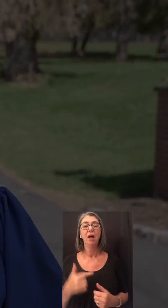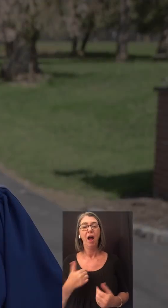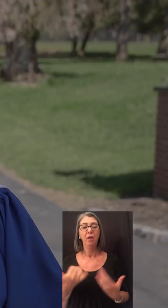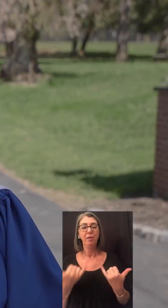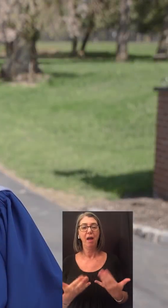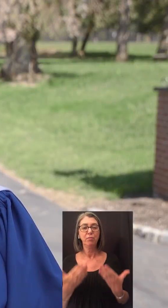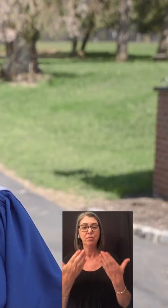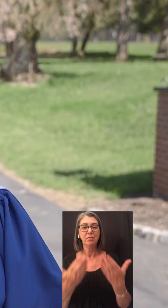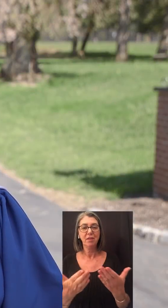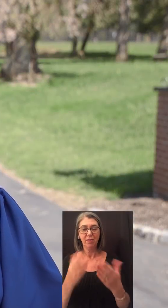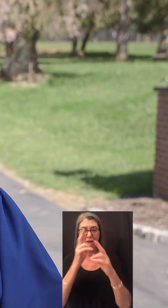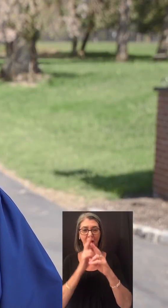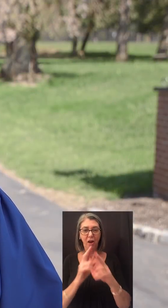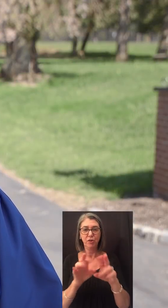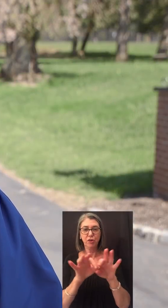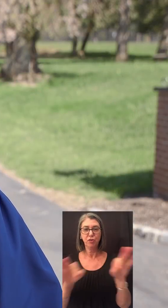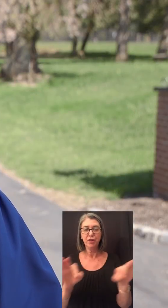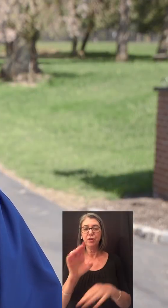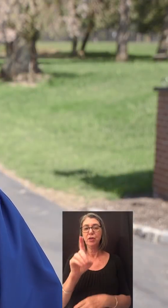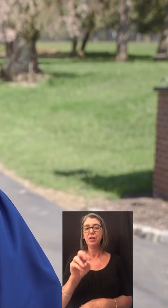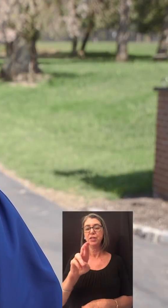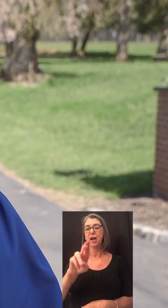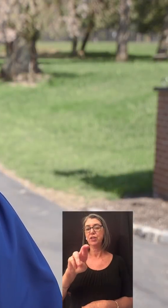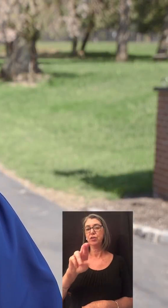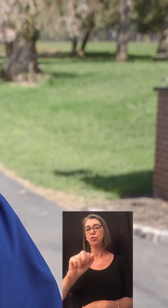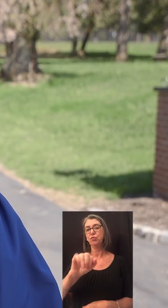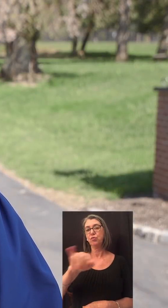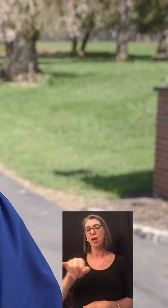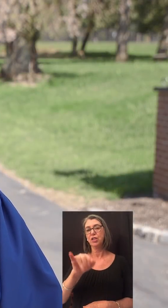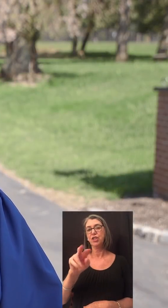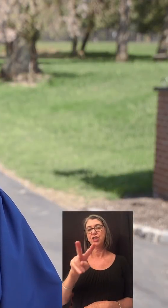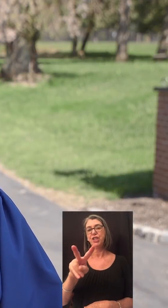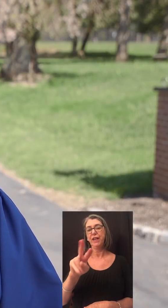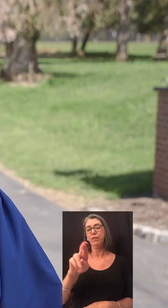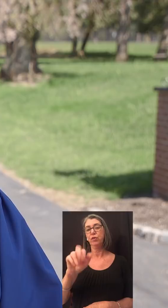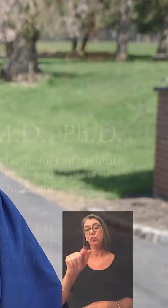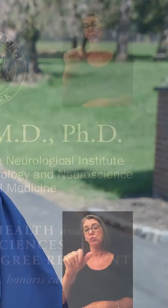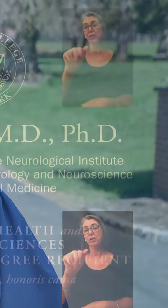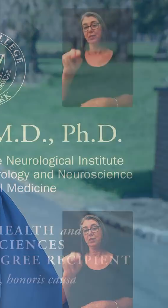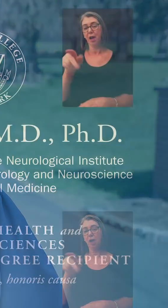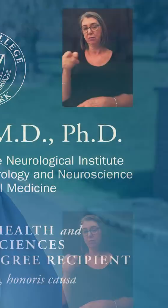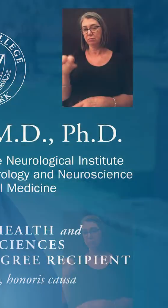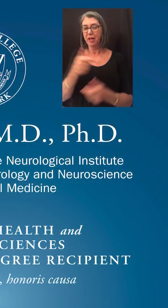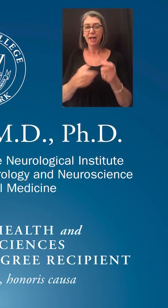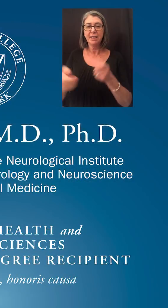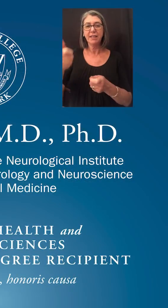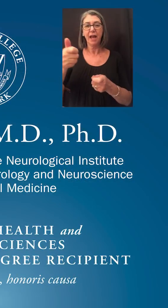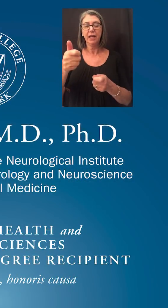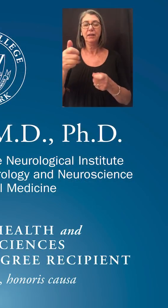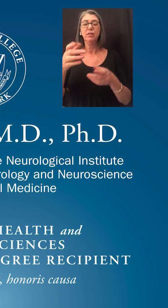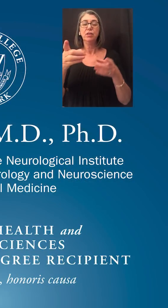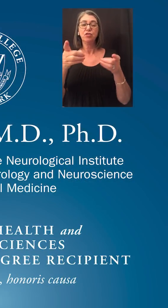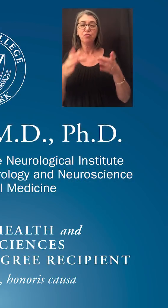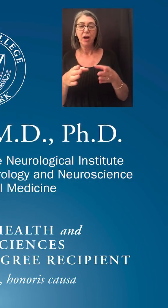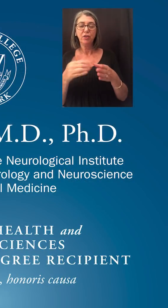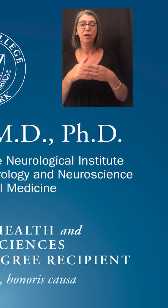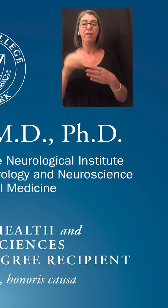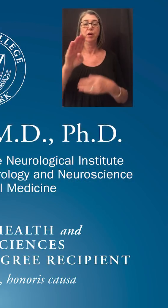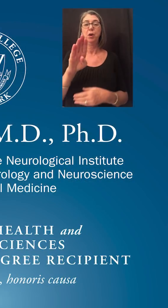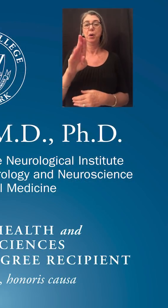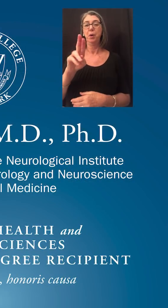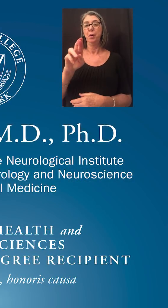I will now present the honorary degree to Dr. Rajiv Rattan. Dr. Rattan, executive director of the Burke